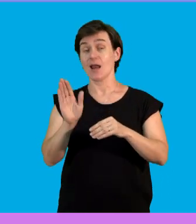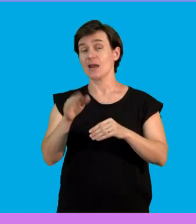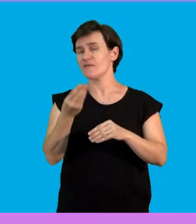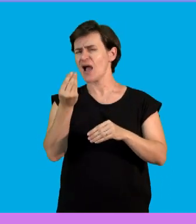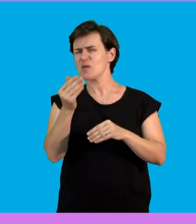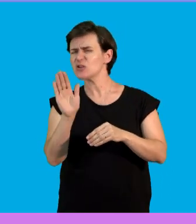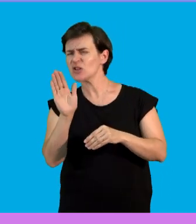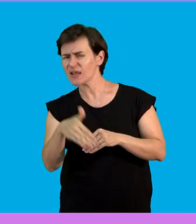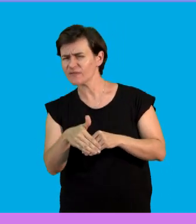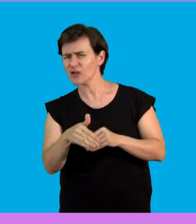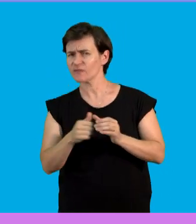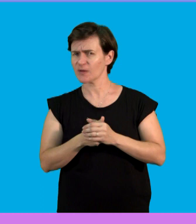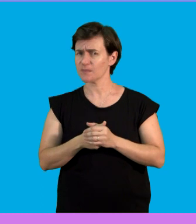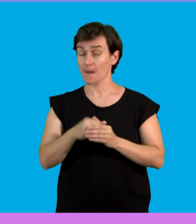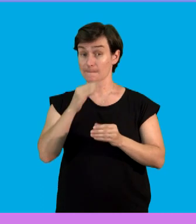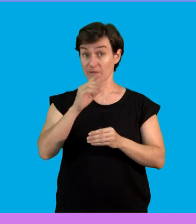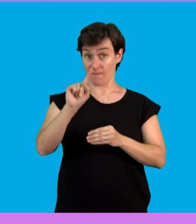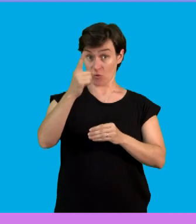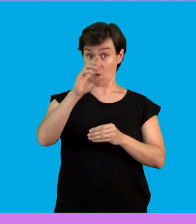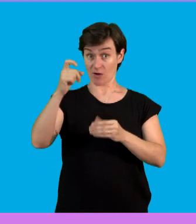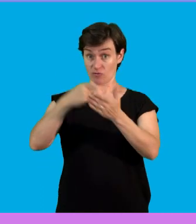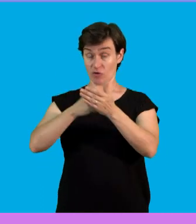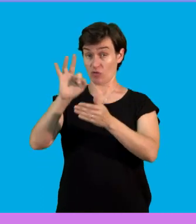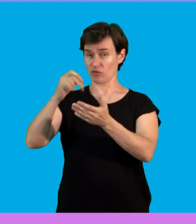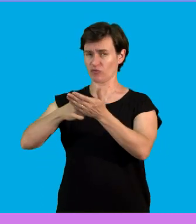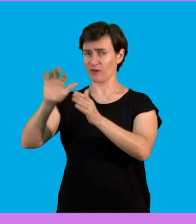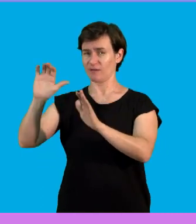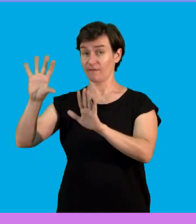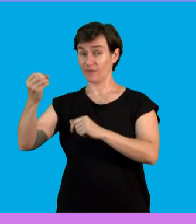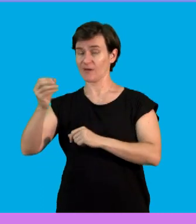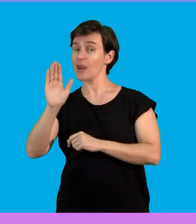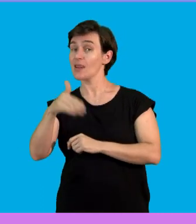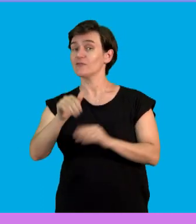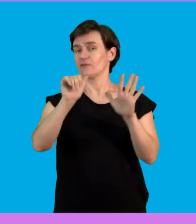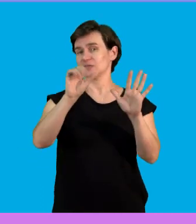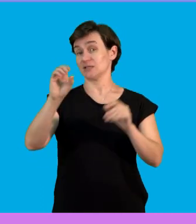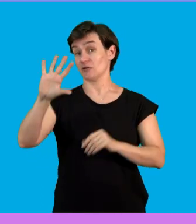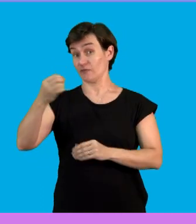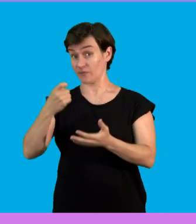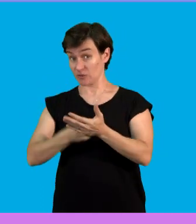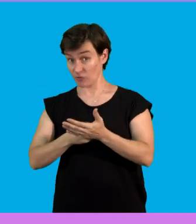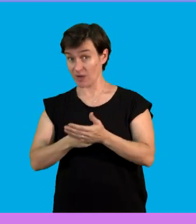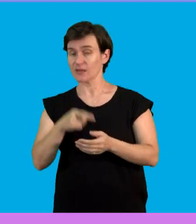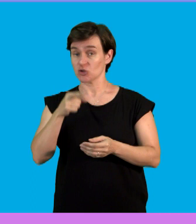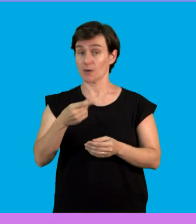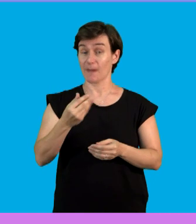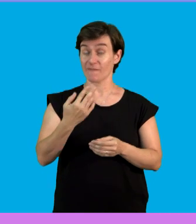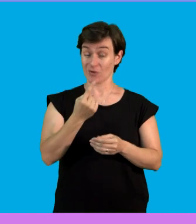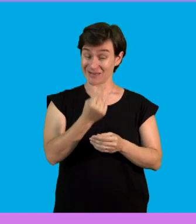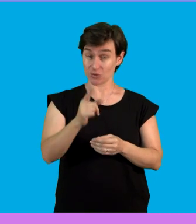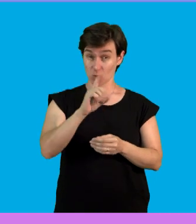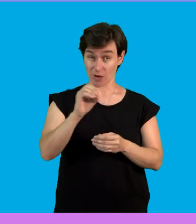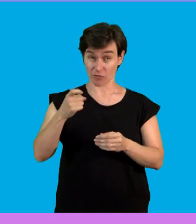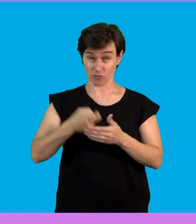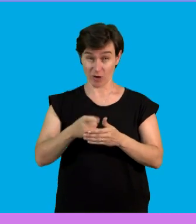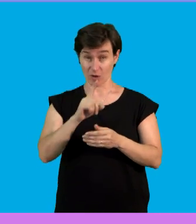Then it leaves her with 670 Rand, where she's going to pay per 100